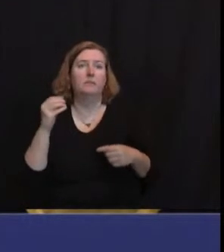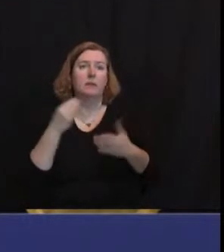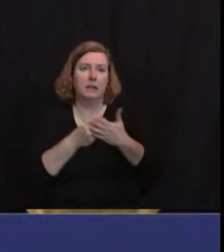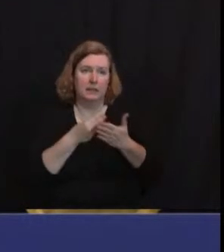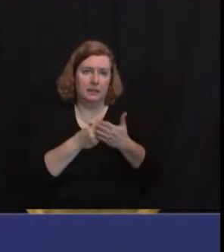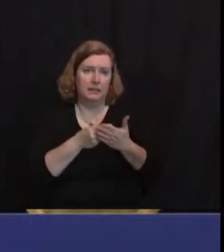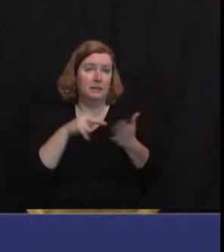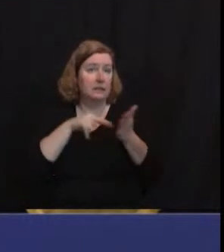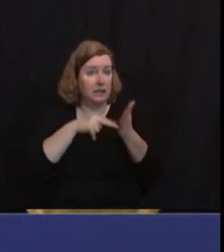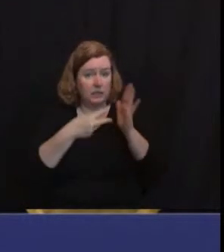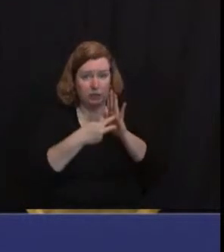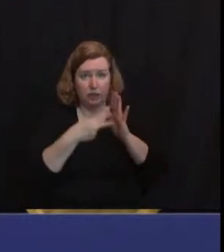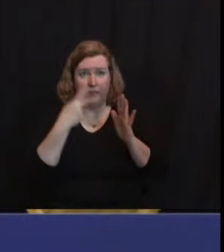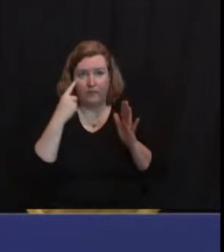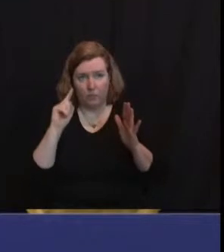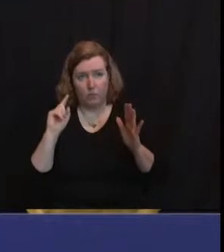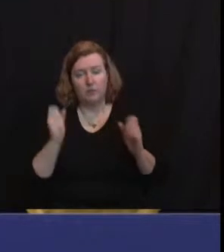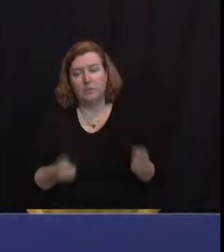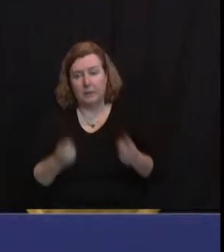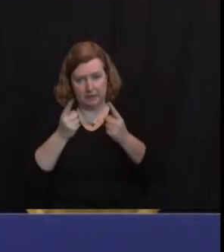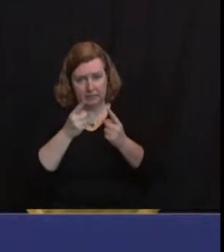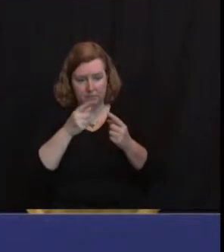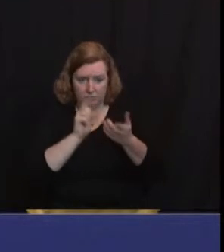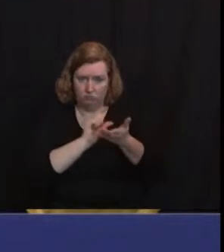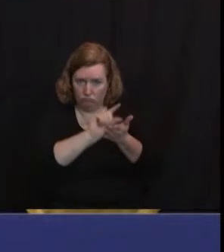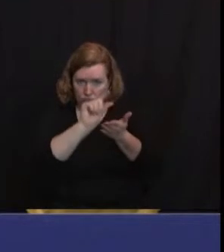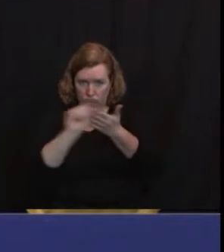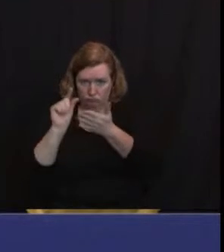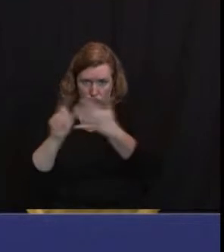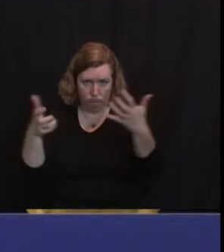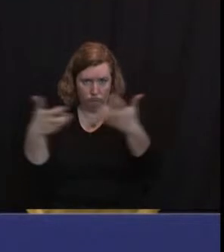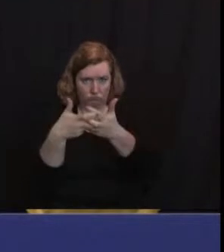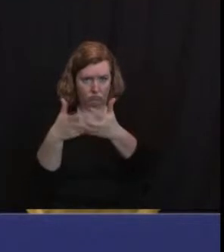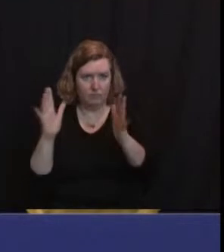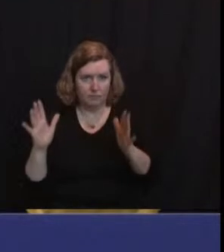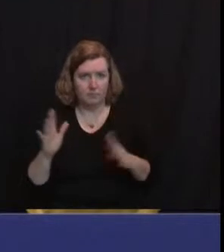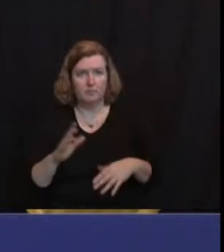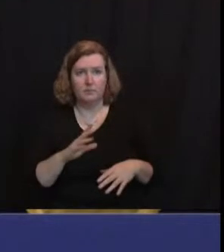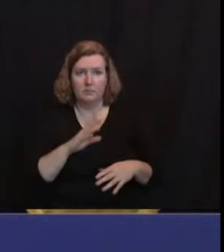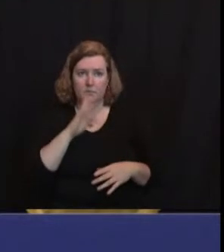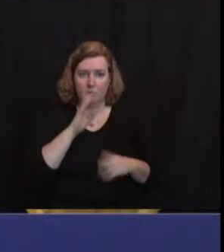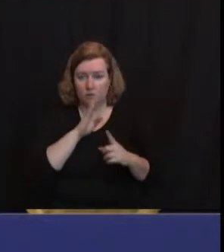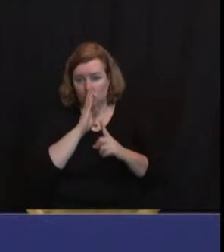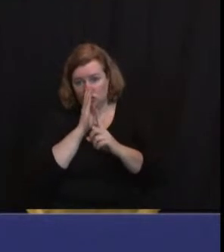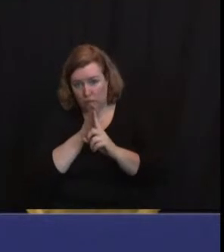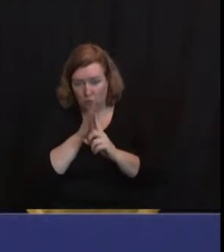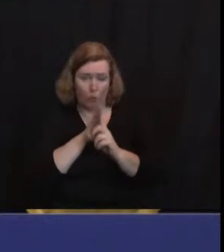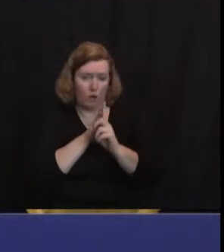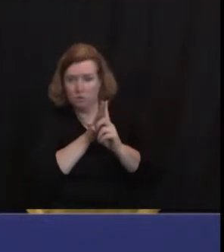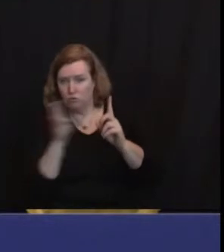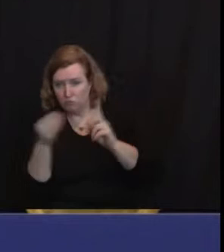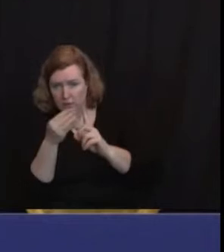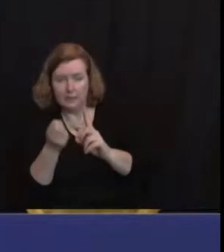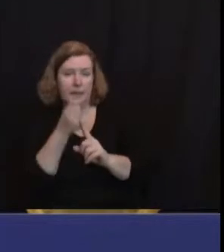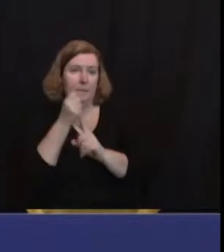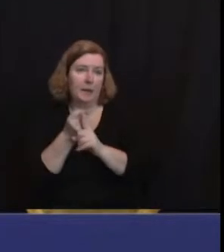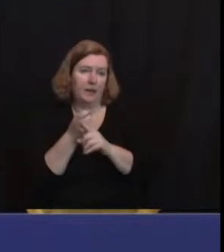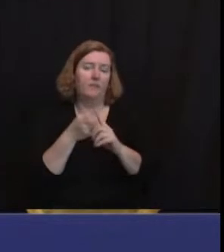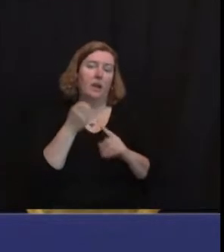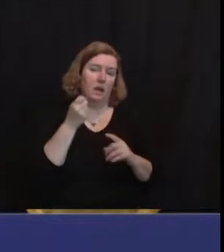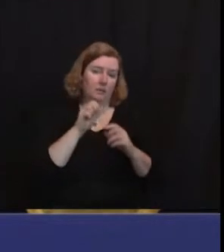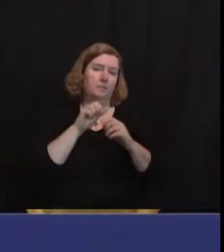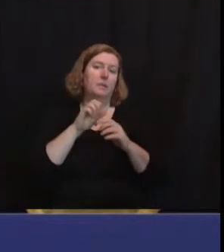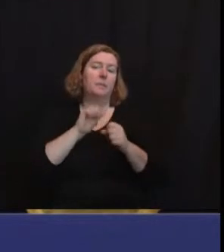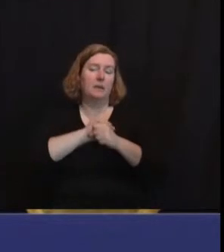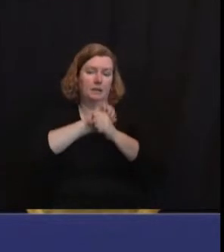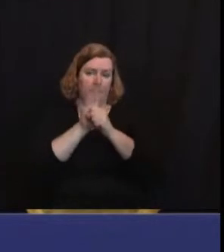do, which is impact in one form or another, direct or indirect, from the pandemic. So I